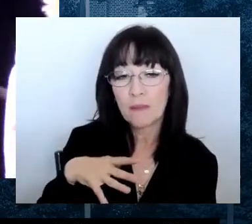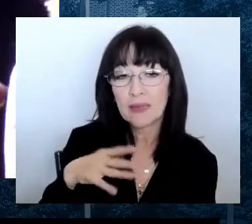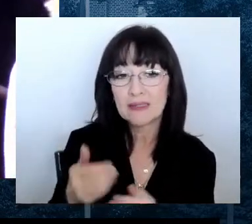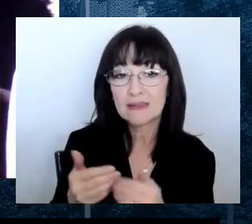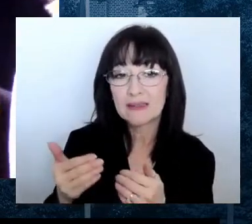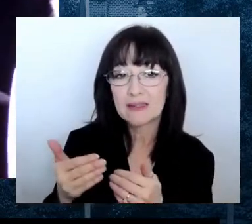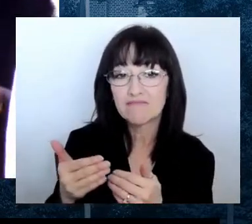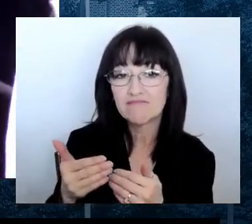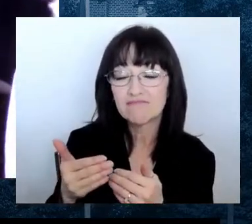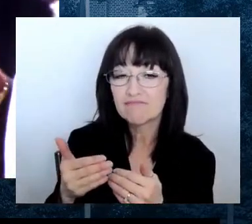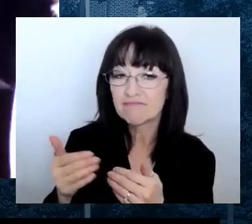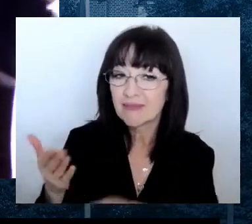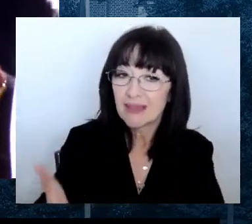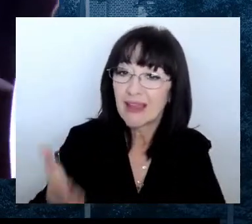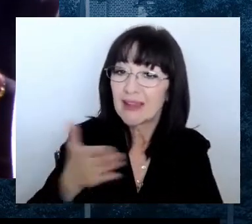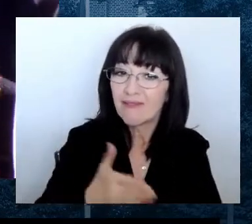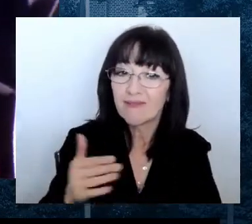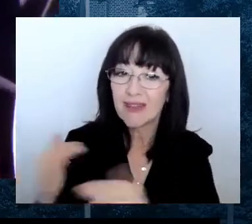at DHR.